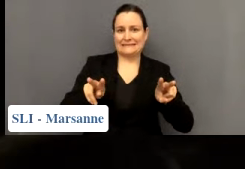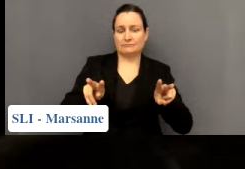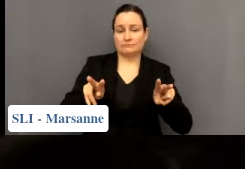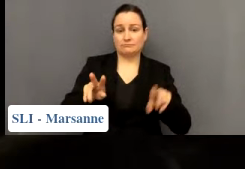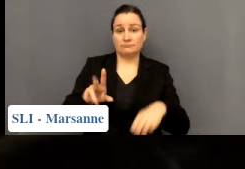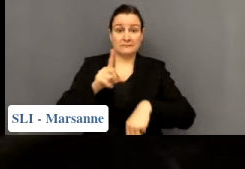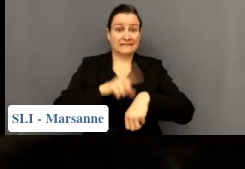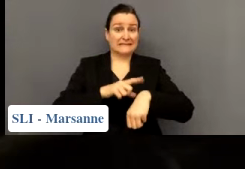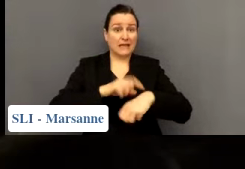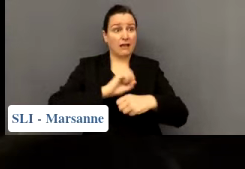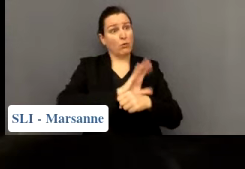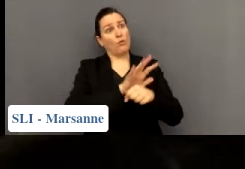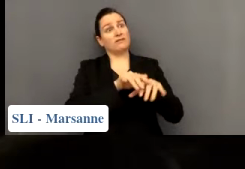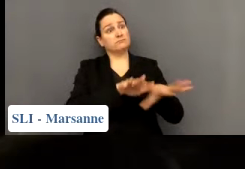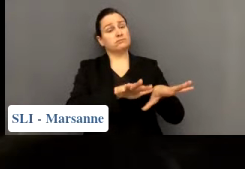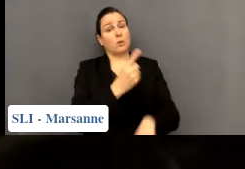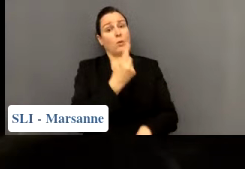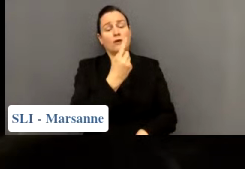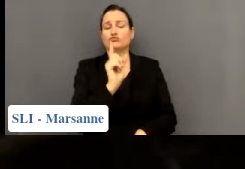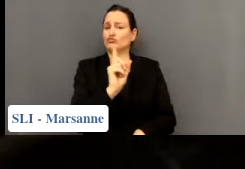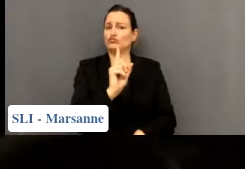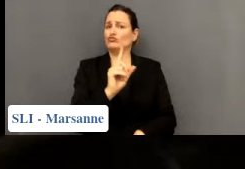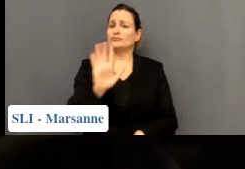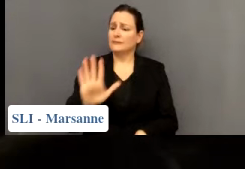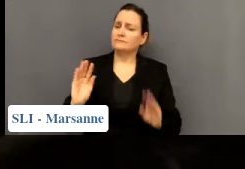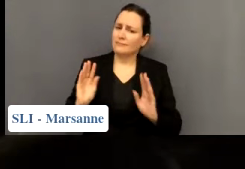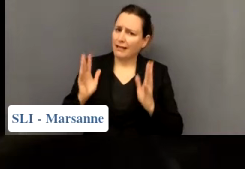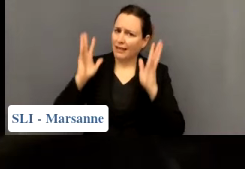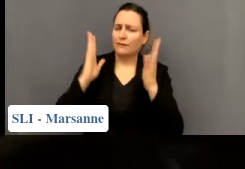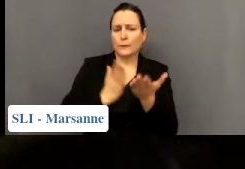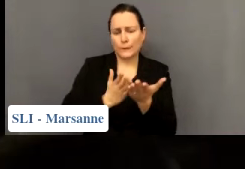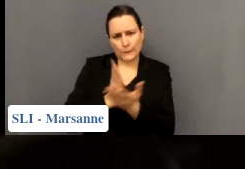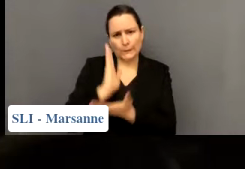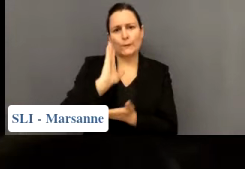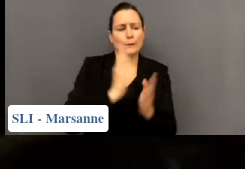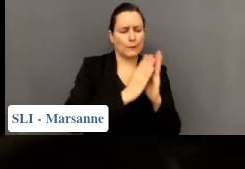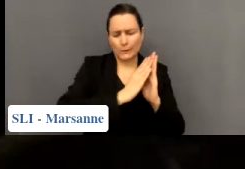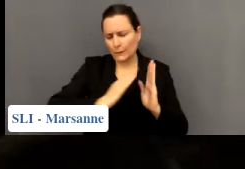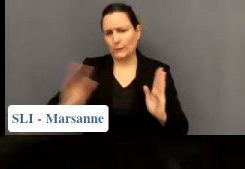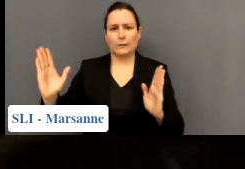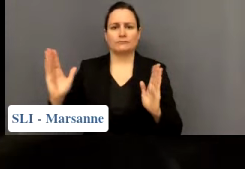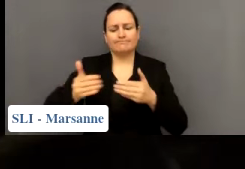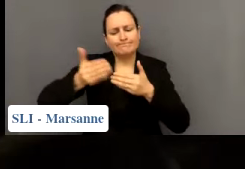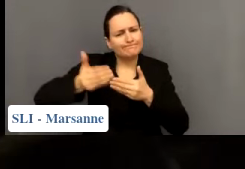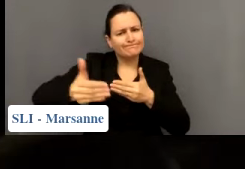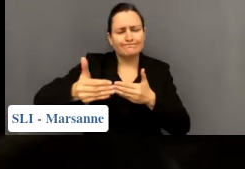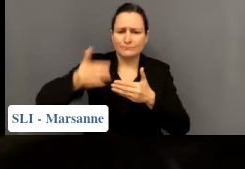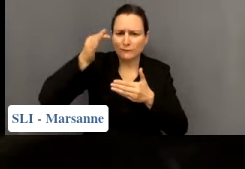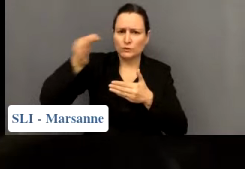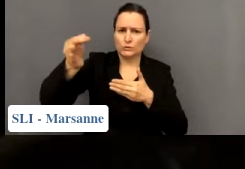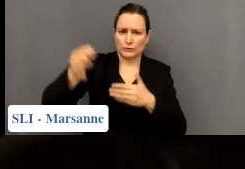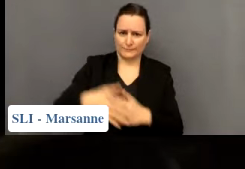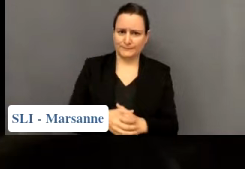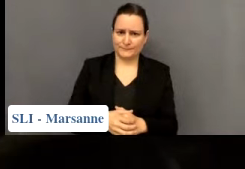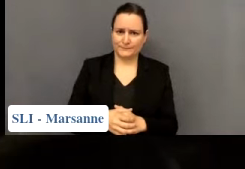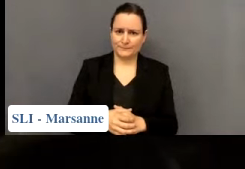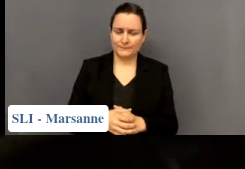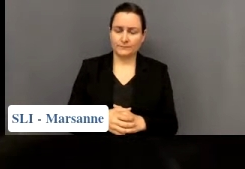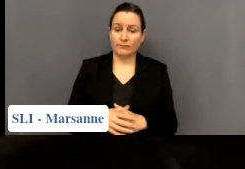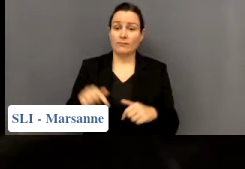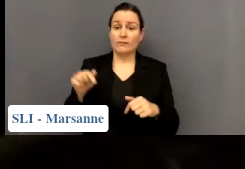a girl and woman's lifetime. While there are no easy solutions, our research points out that the critical role of victims and